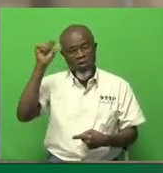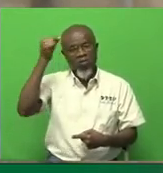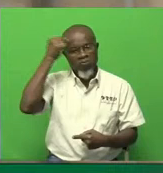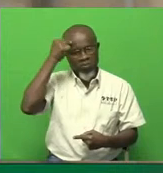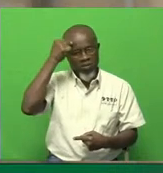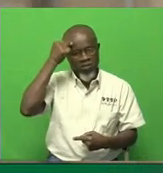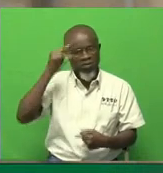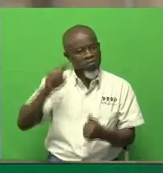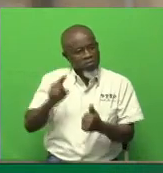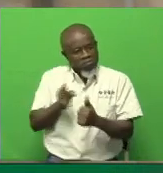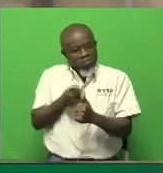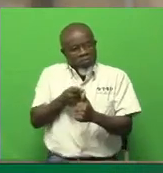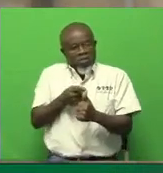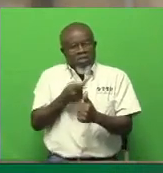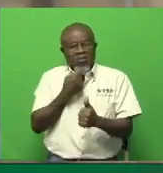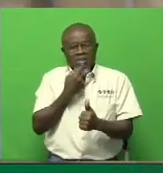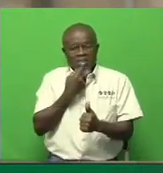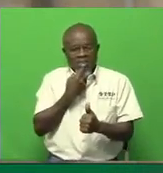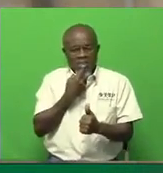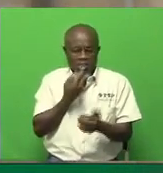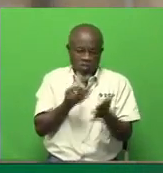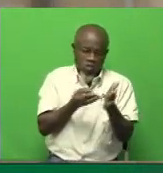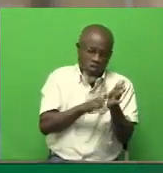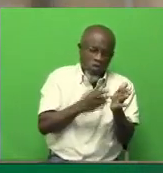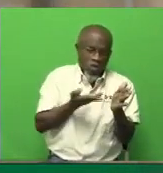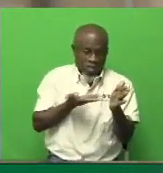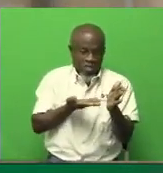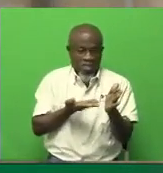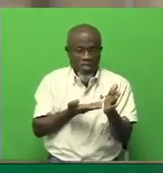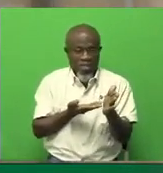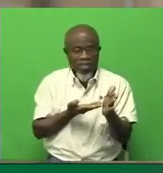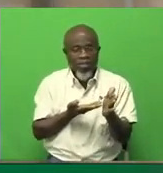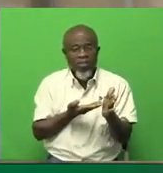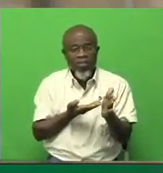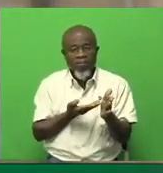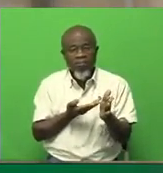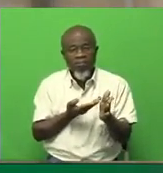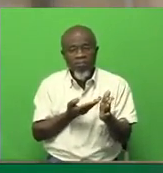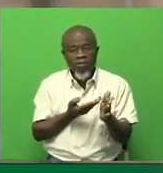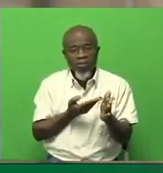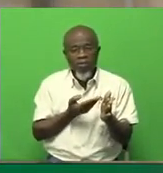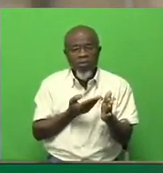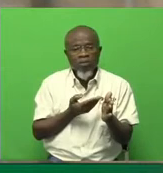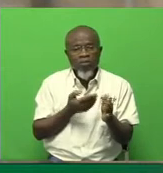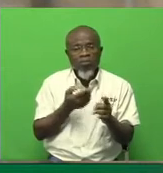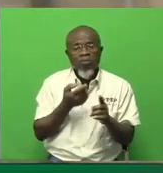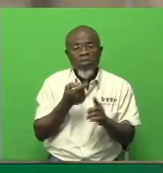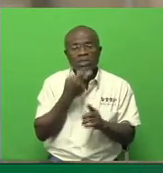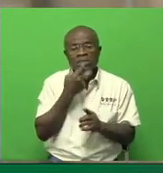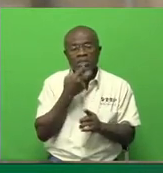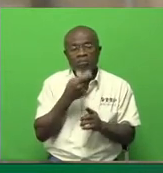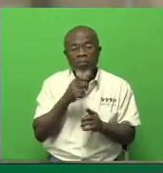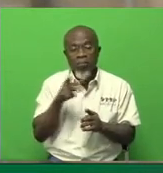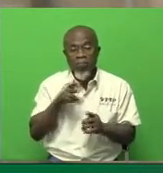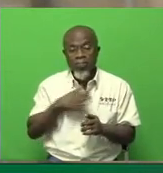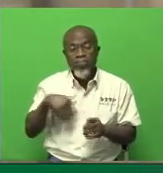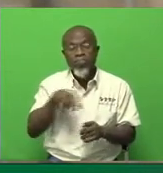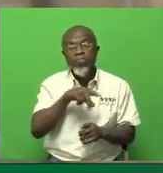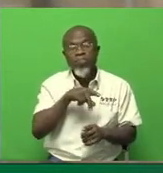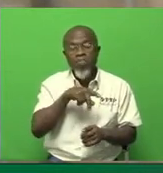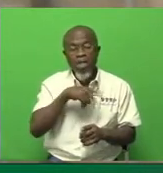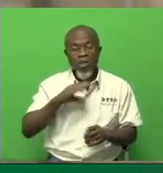first let me go and record Madam speaker on behalf of the constituency of lupinobonia West